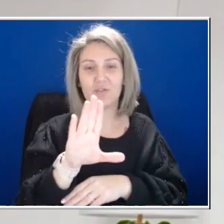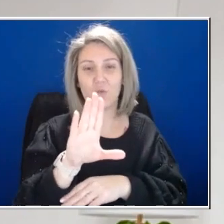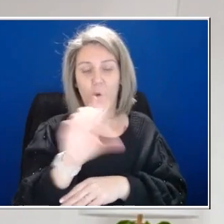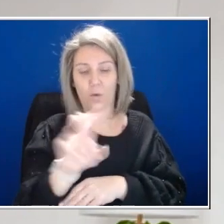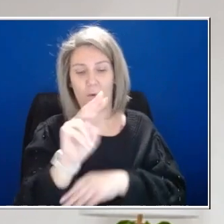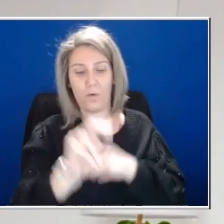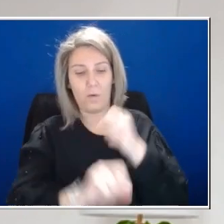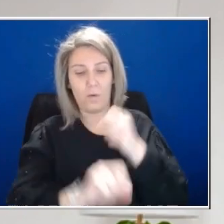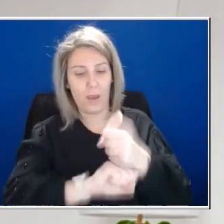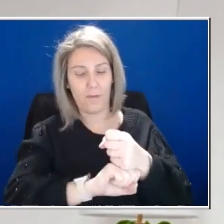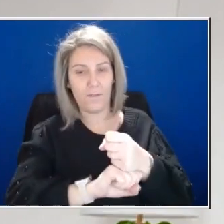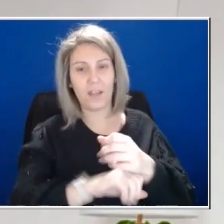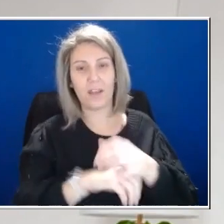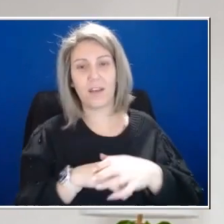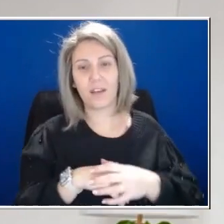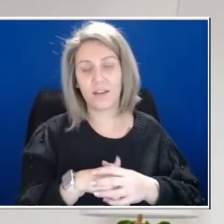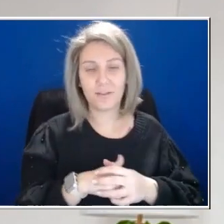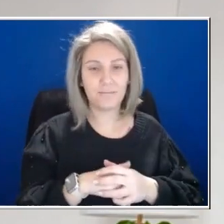know, to